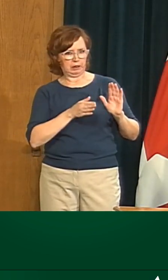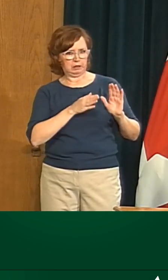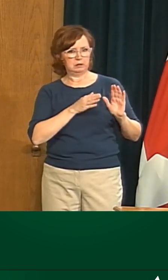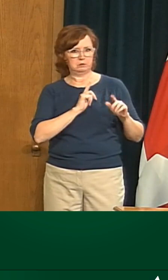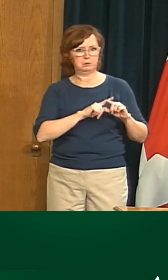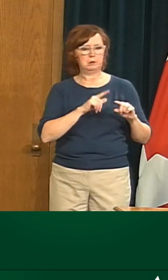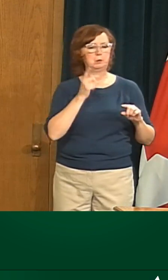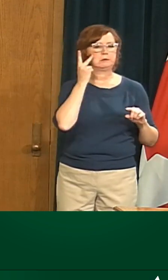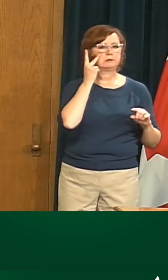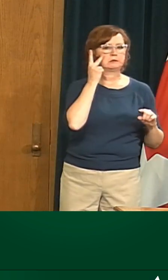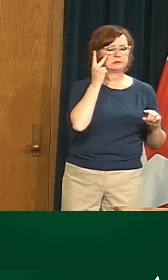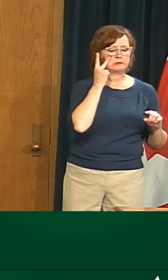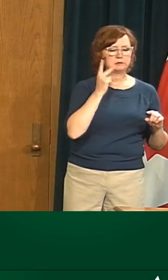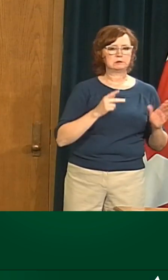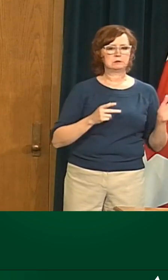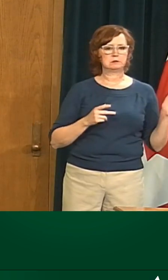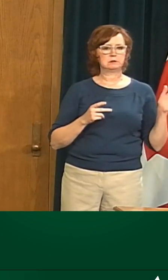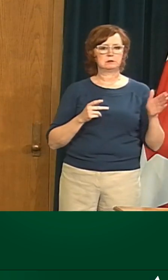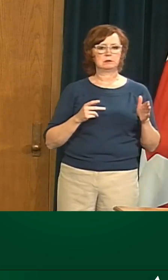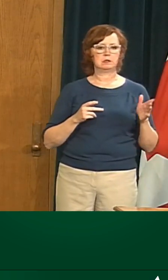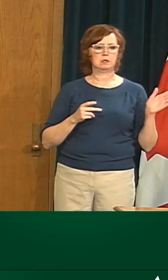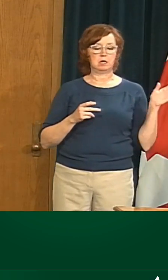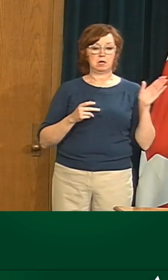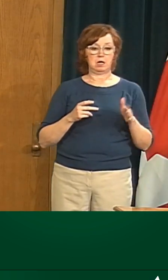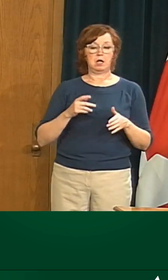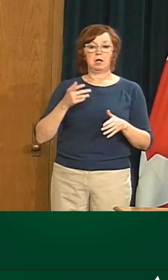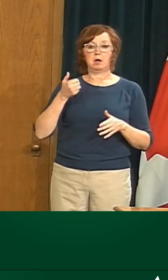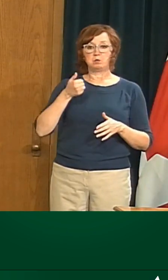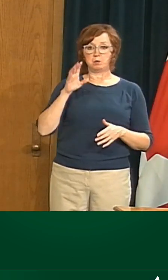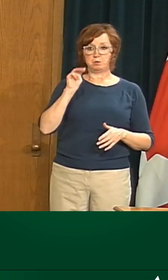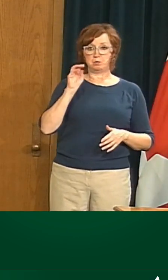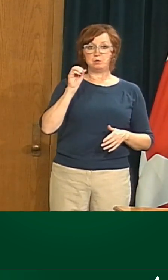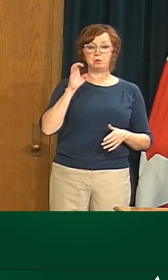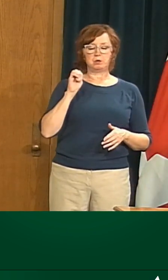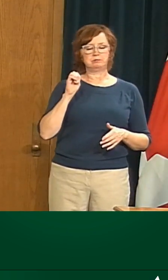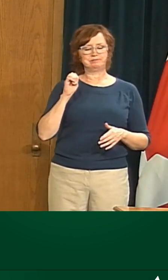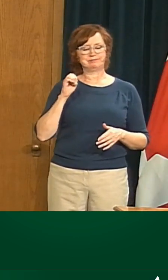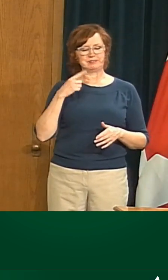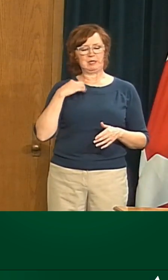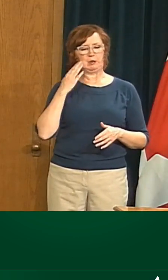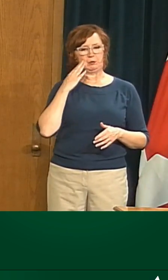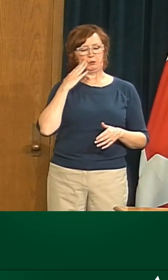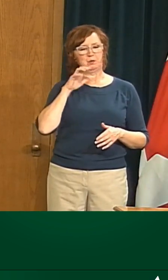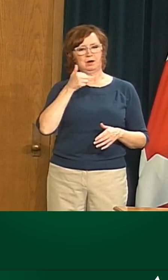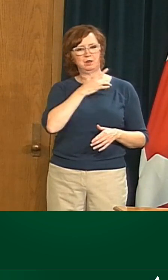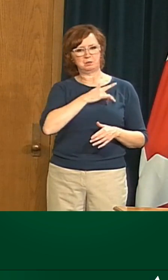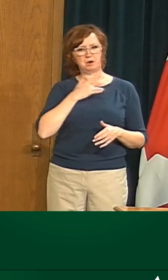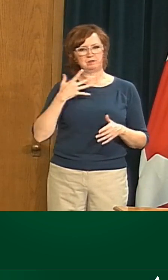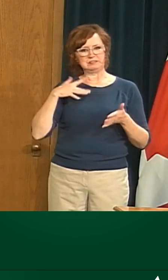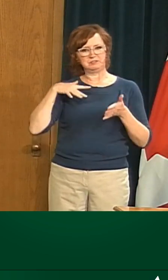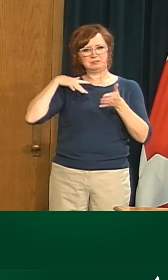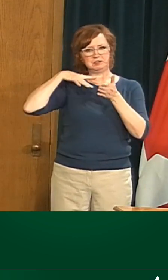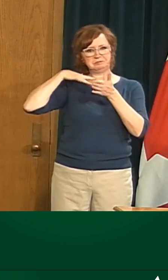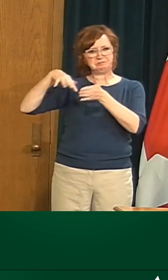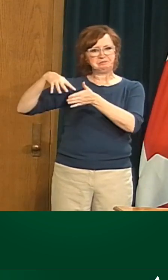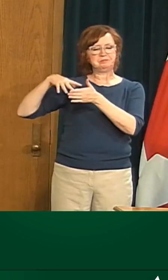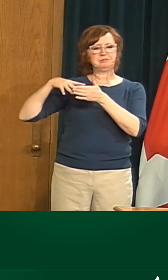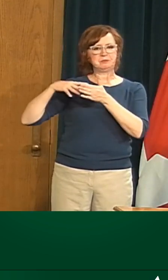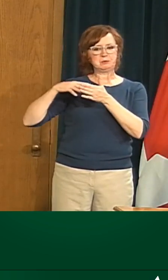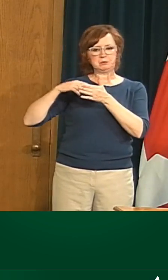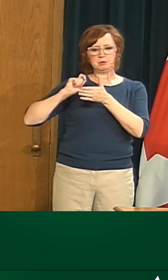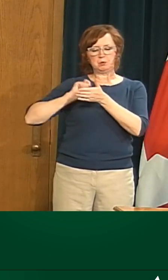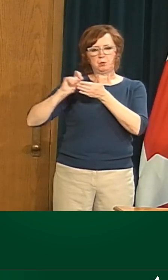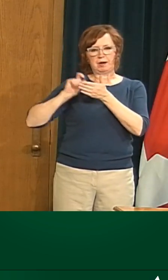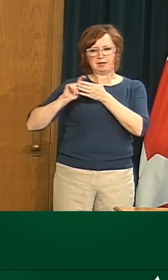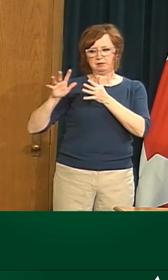see other provinces taking a very keen eye to this, as I know there are other provinces working on precisely how they can